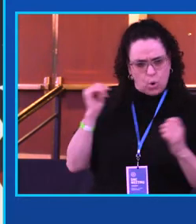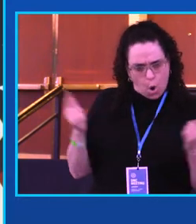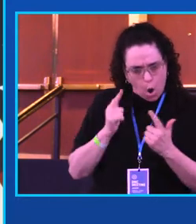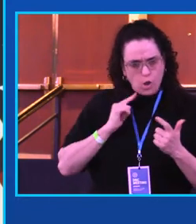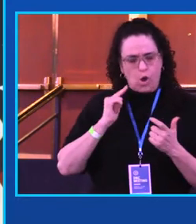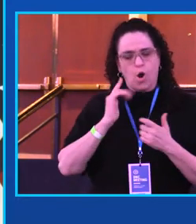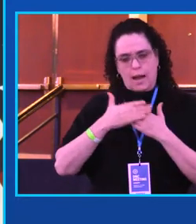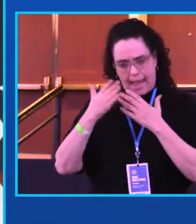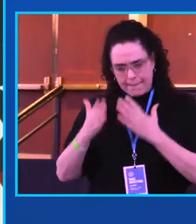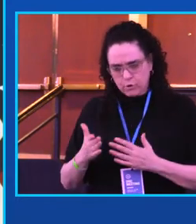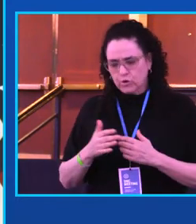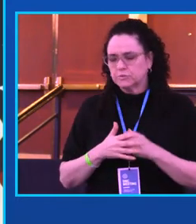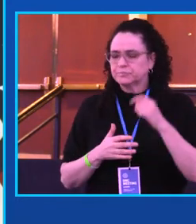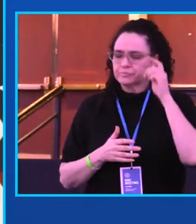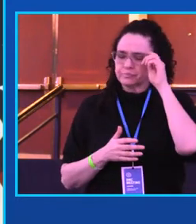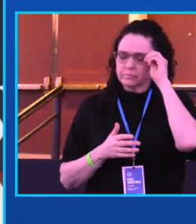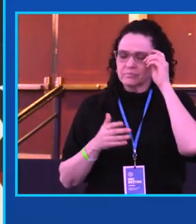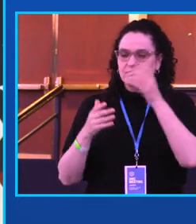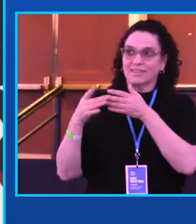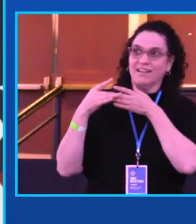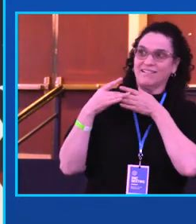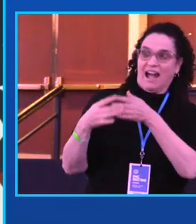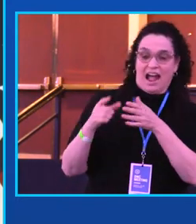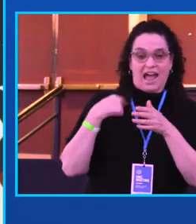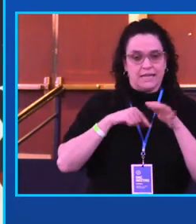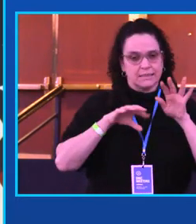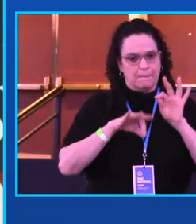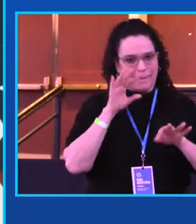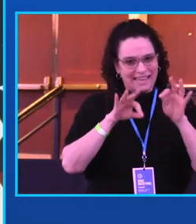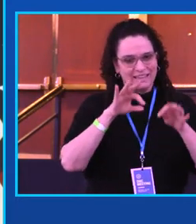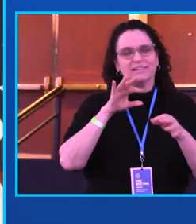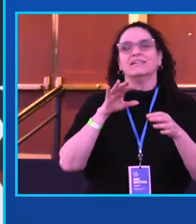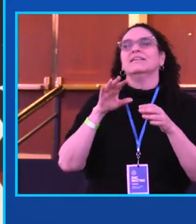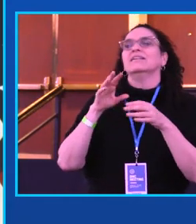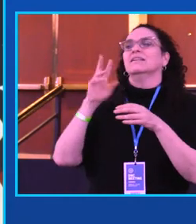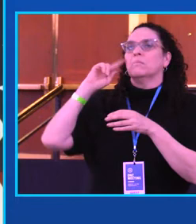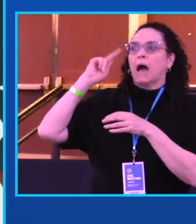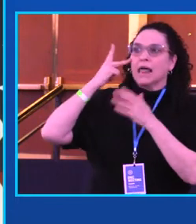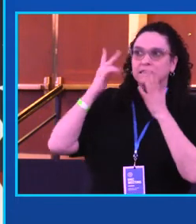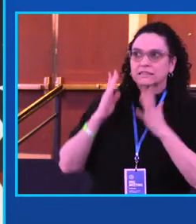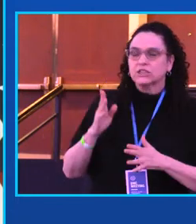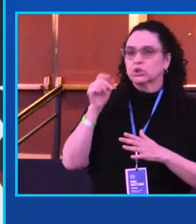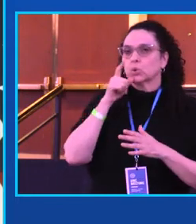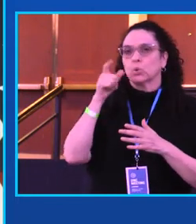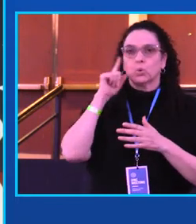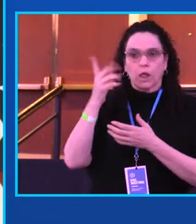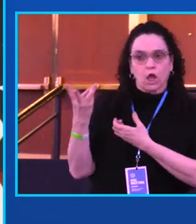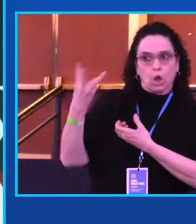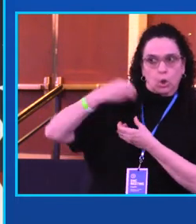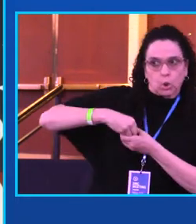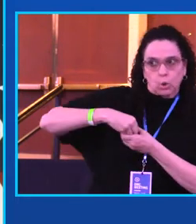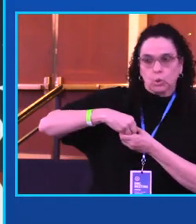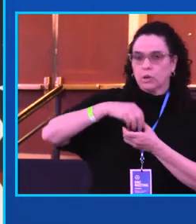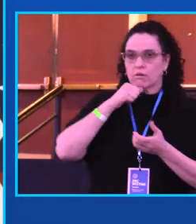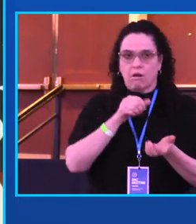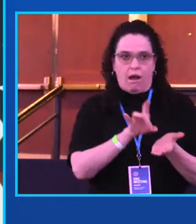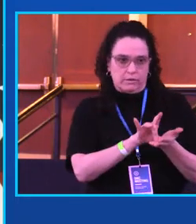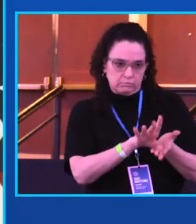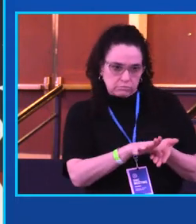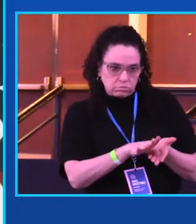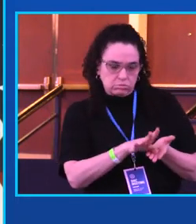electorate to put in place conscientious leaders with the aim to include and not